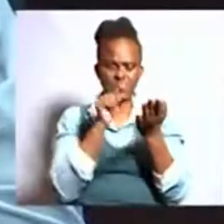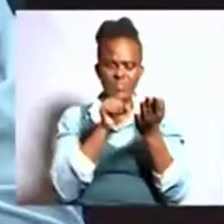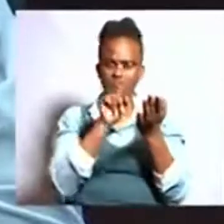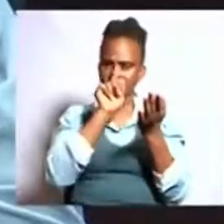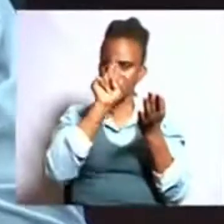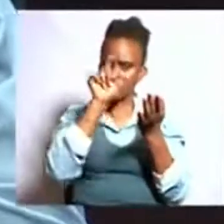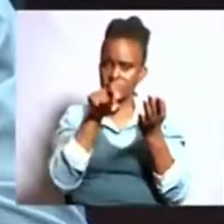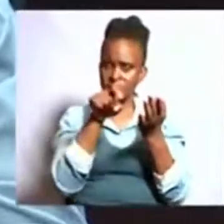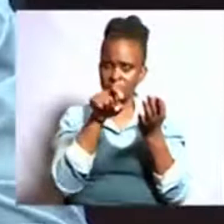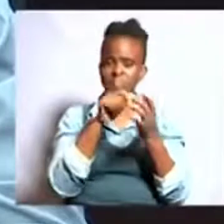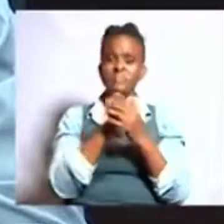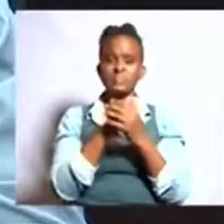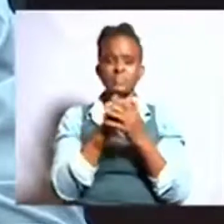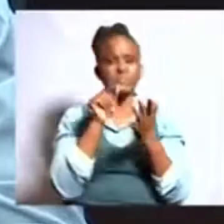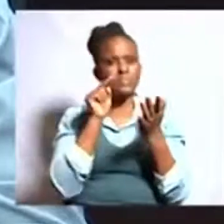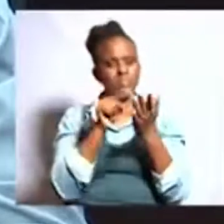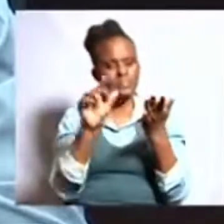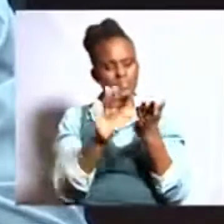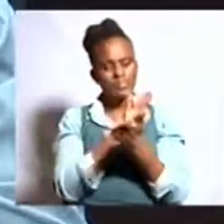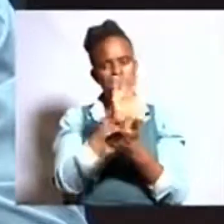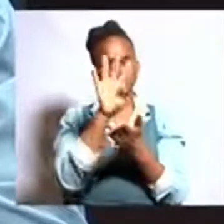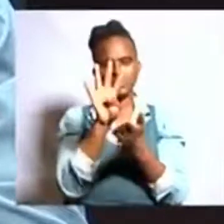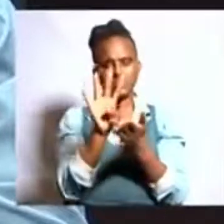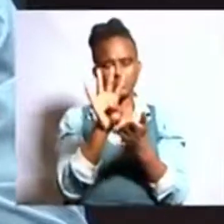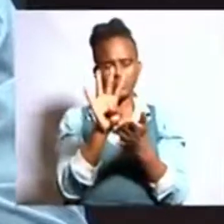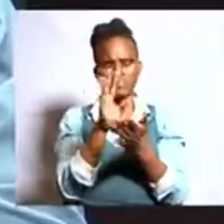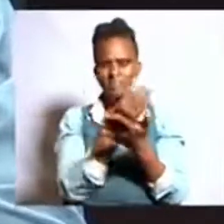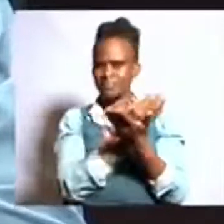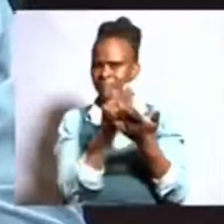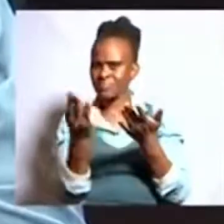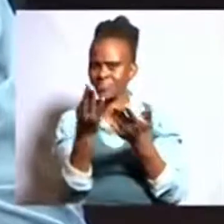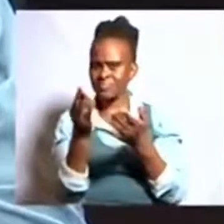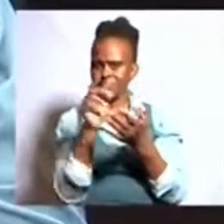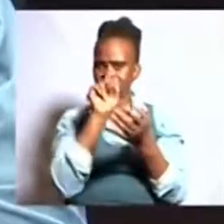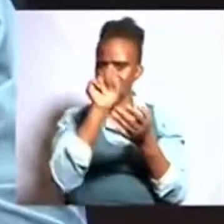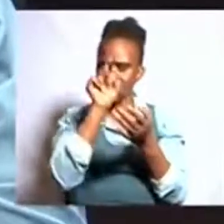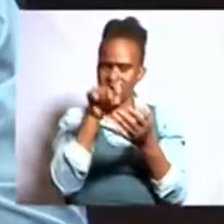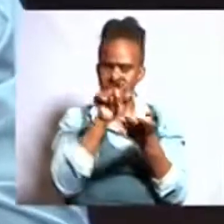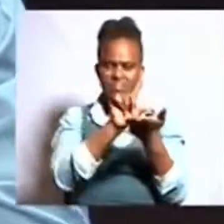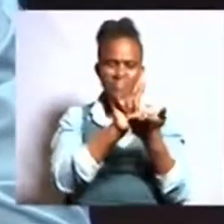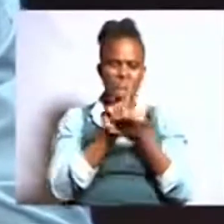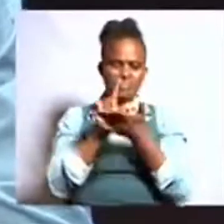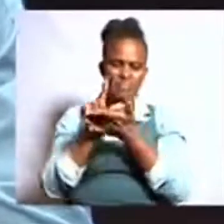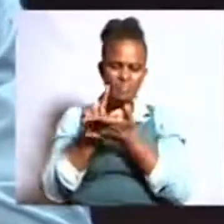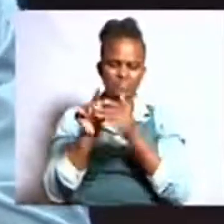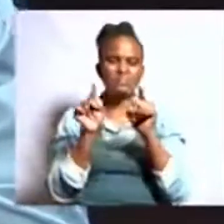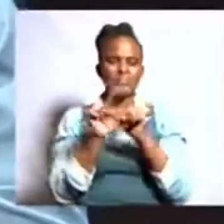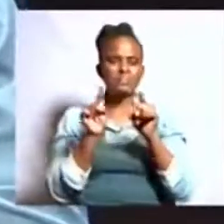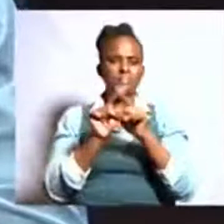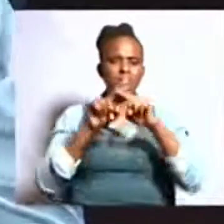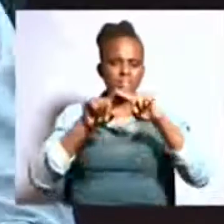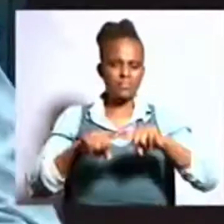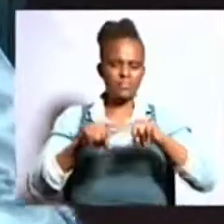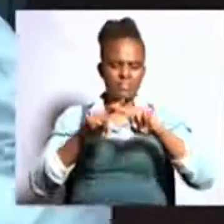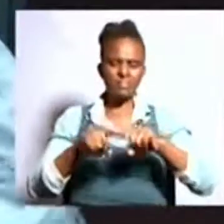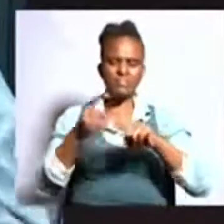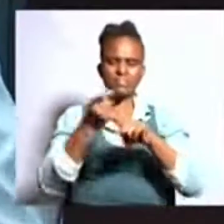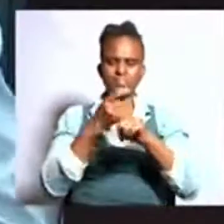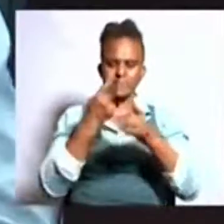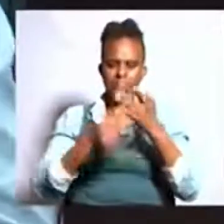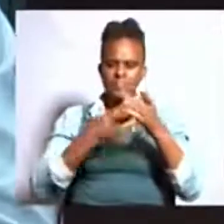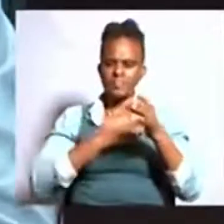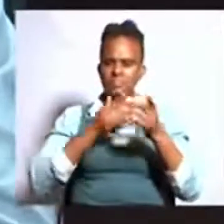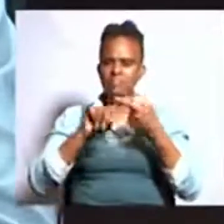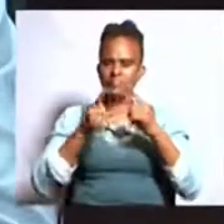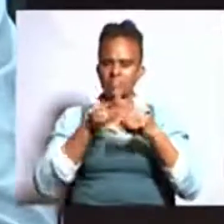insurance. That is on page 4, failure to insure loans, just as a rider from what my colleague here has